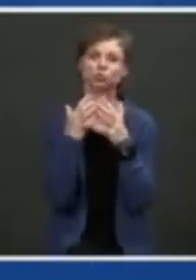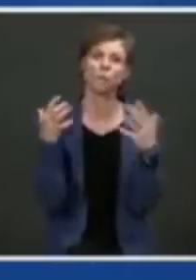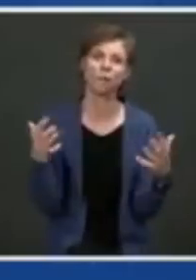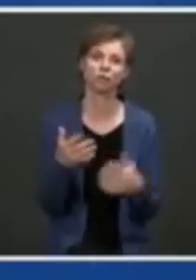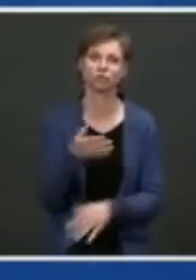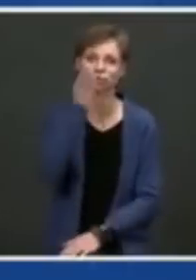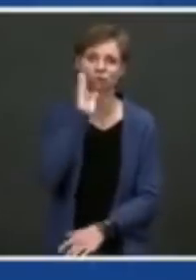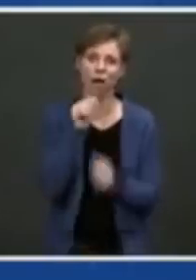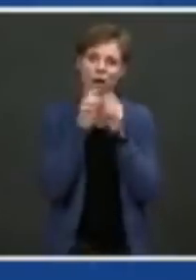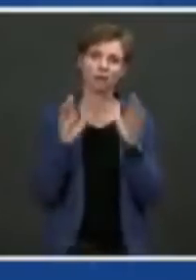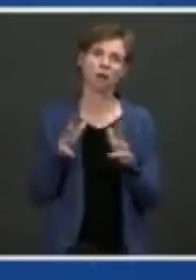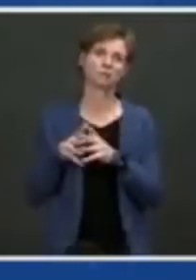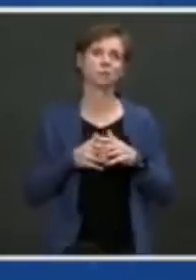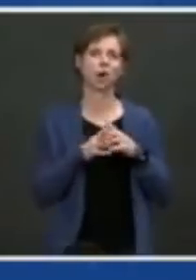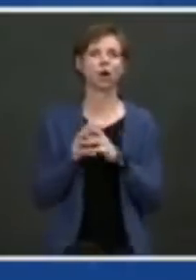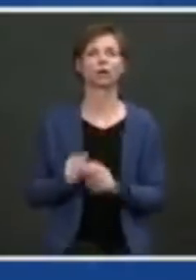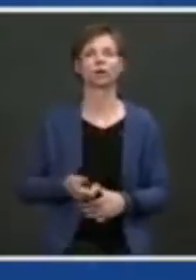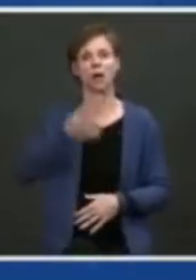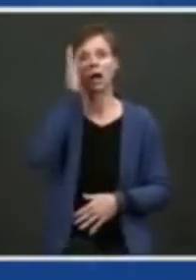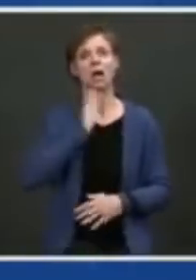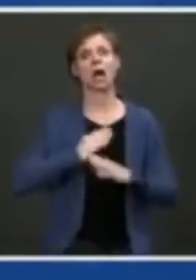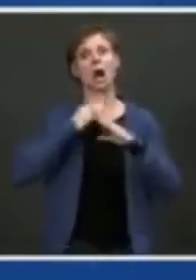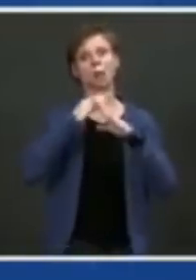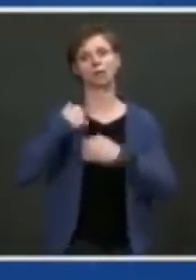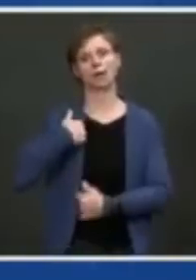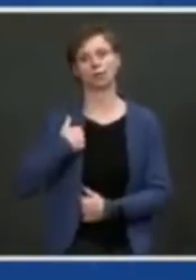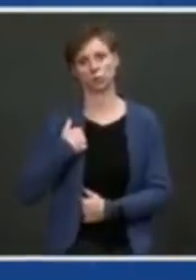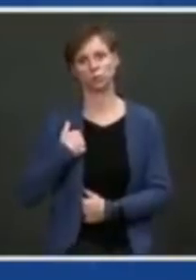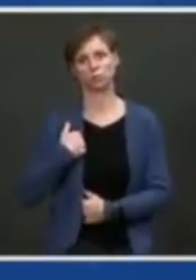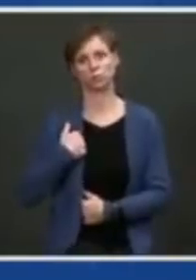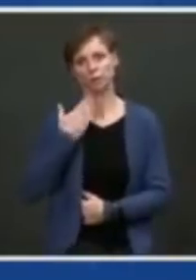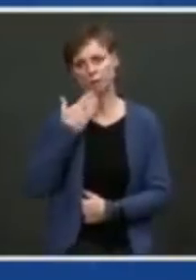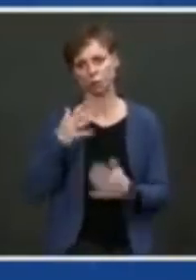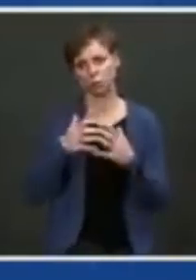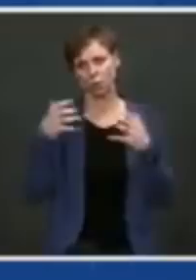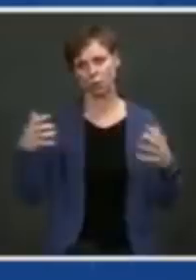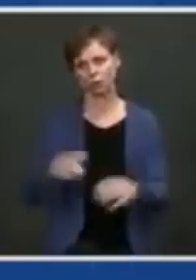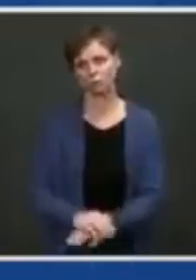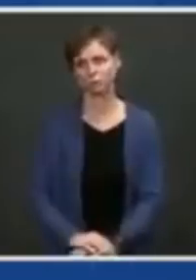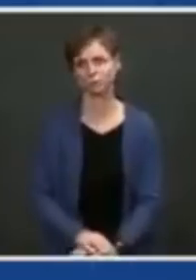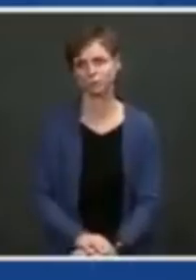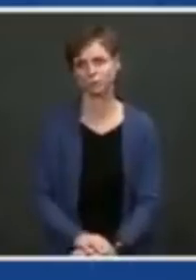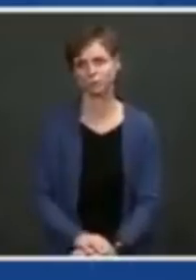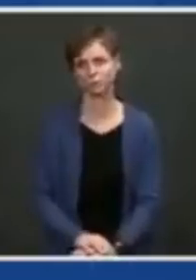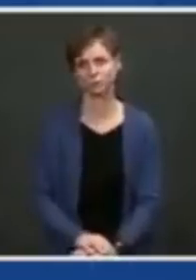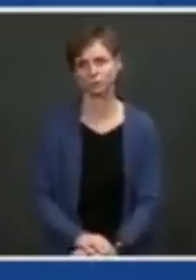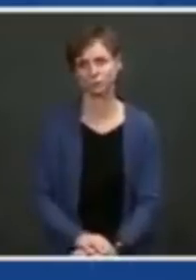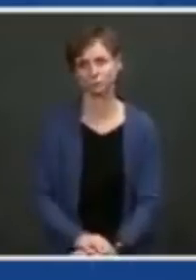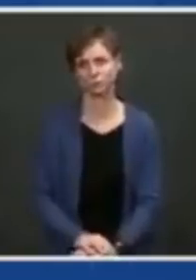bless America. May God protect our troops. Thank you so much. Mr. President, Vladimir Putin wants to open